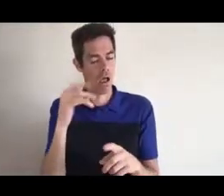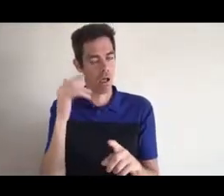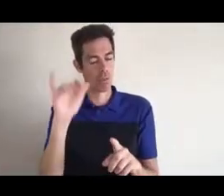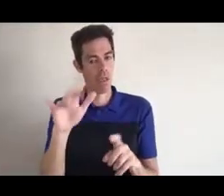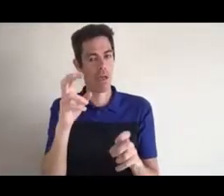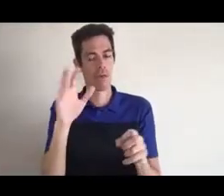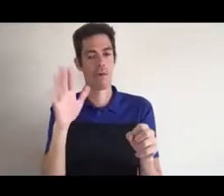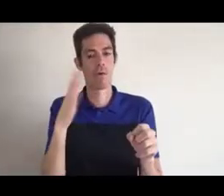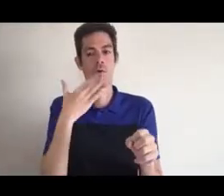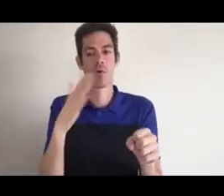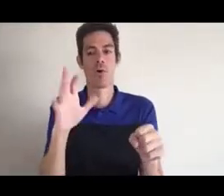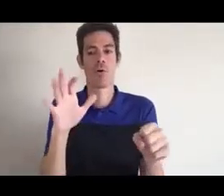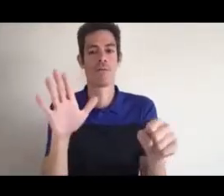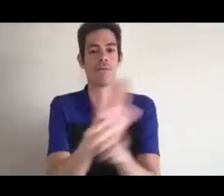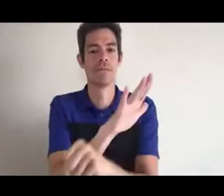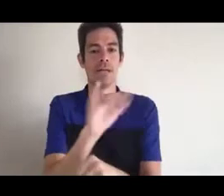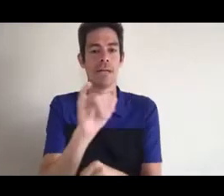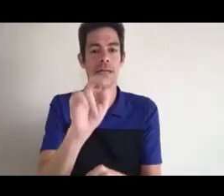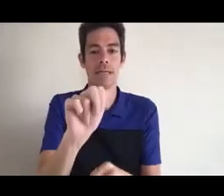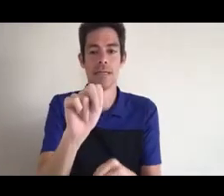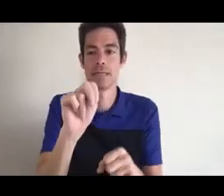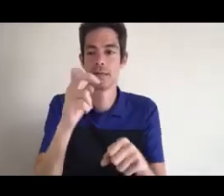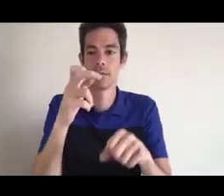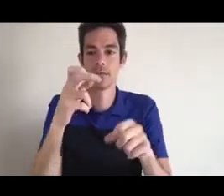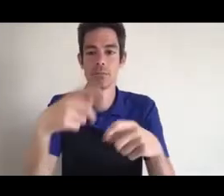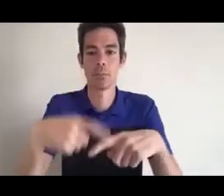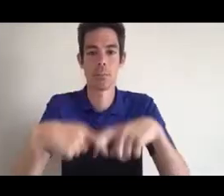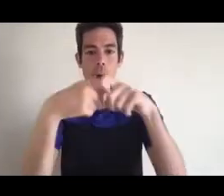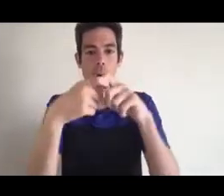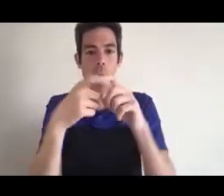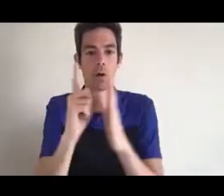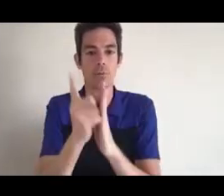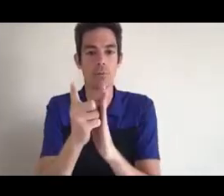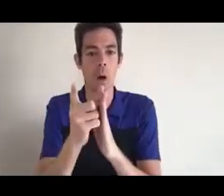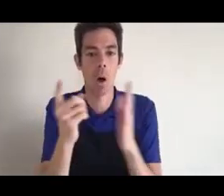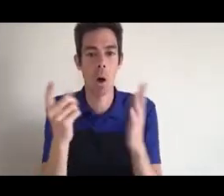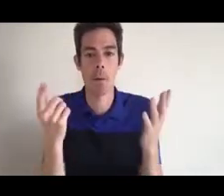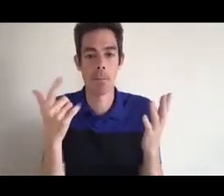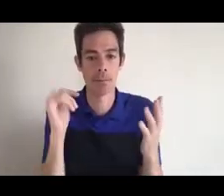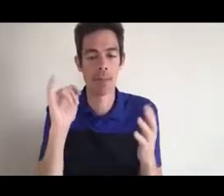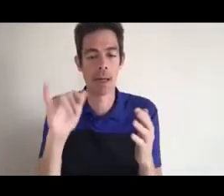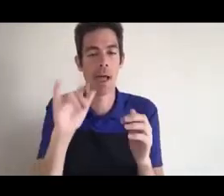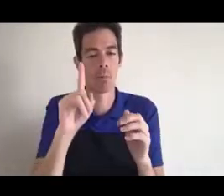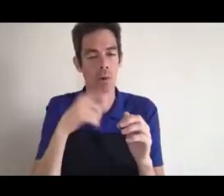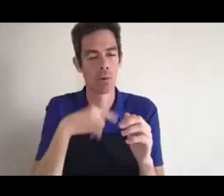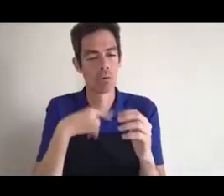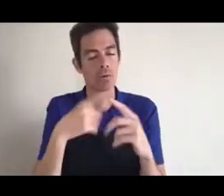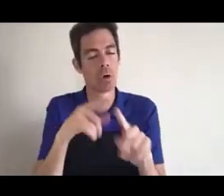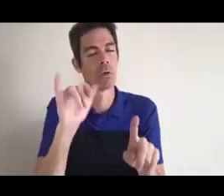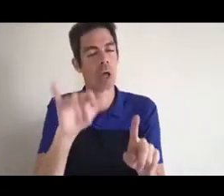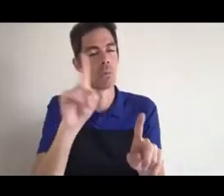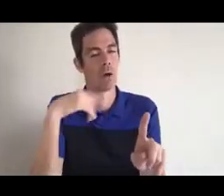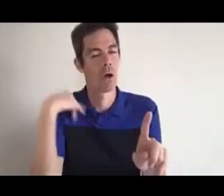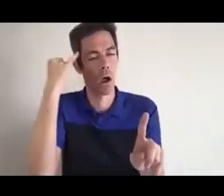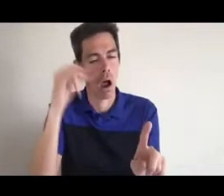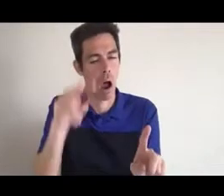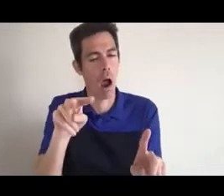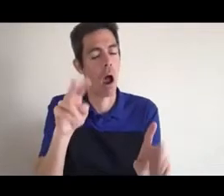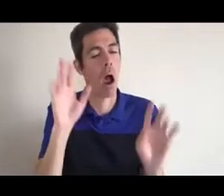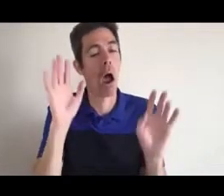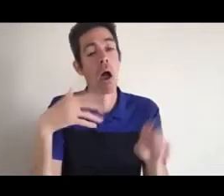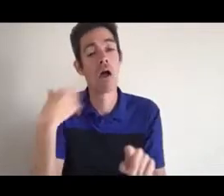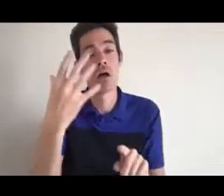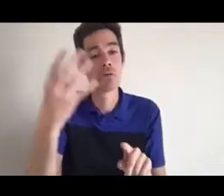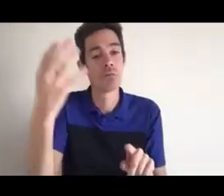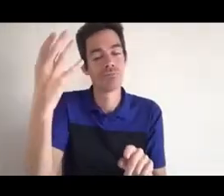feeling. And I thought, oh, that is really a good thing to do in the pause between the